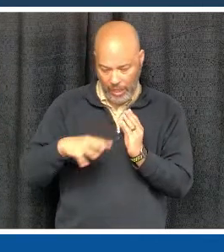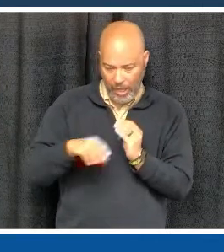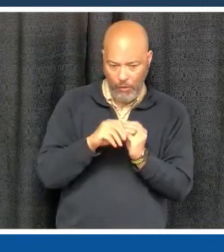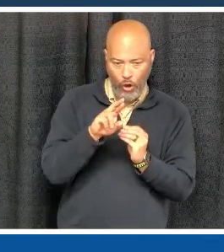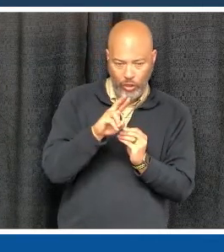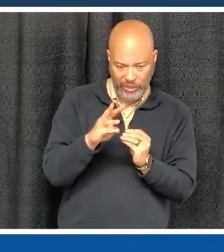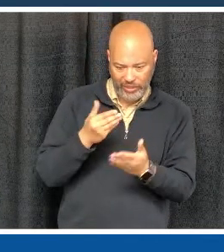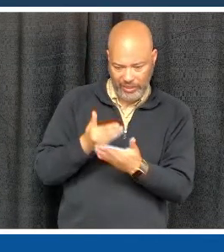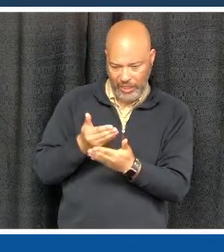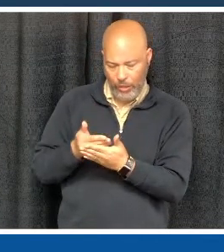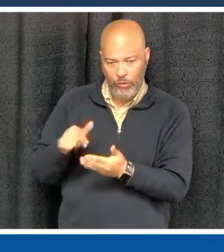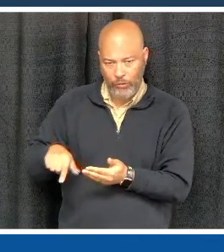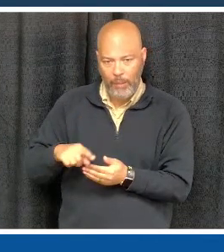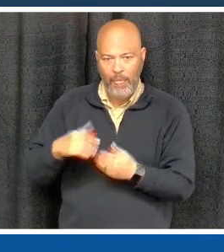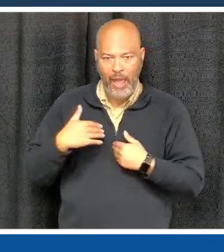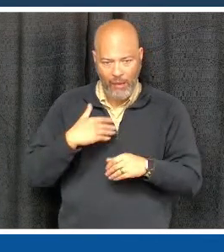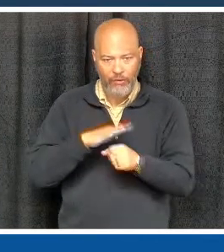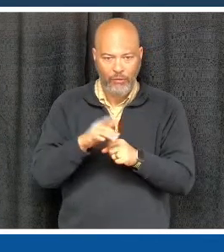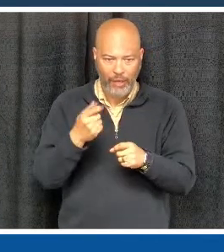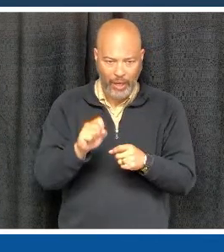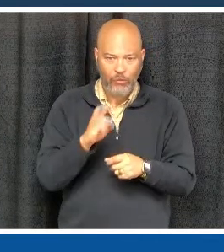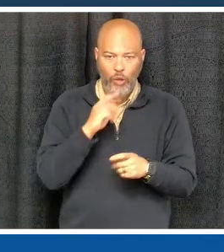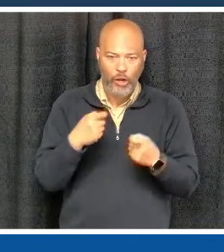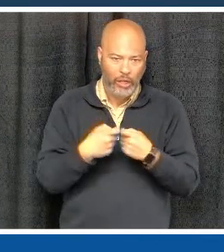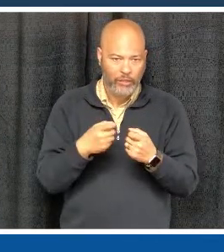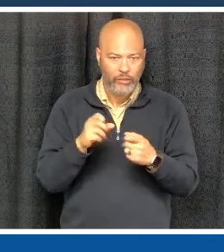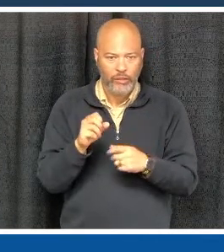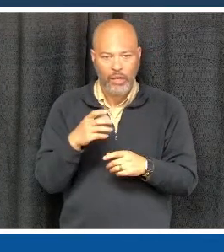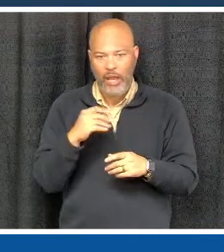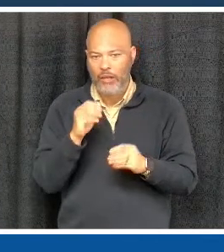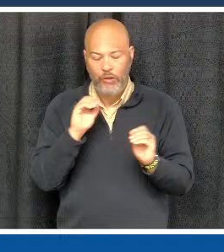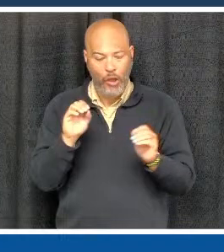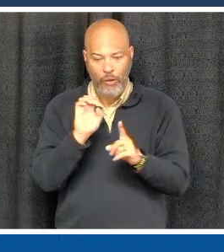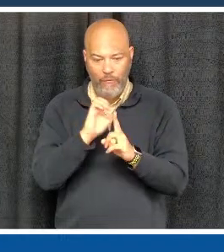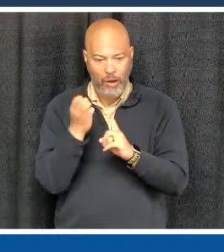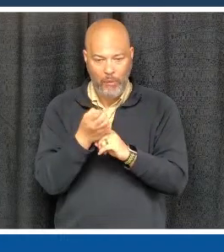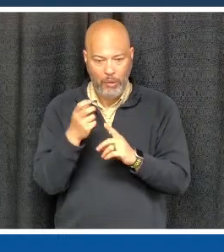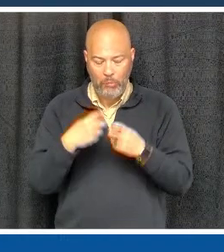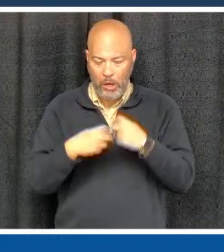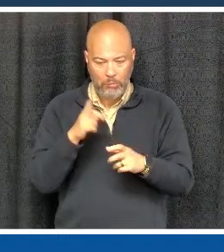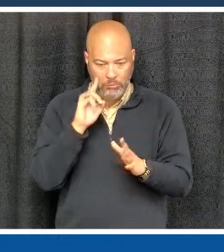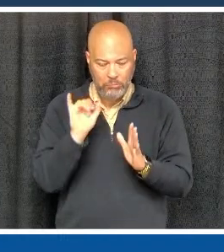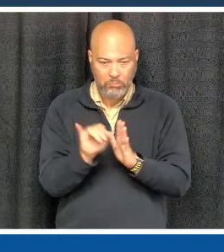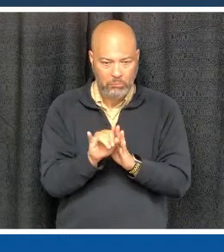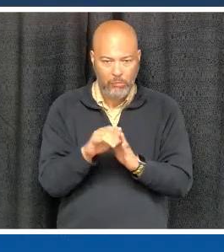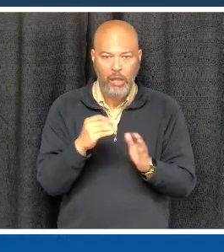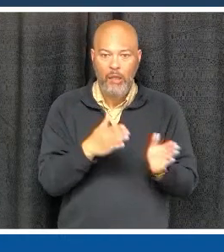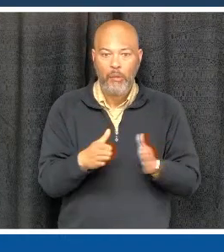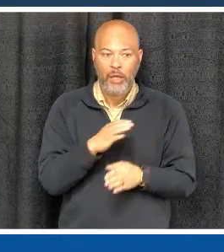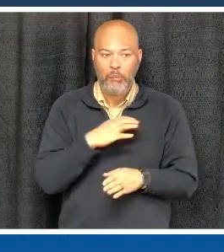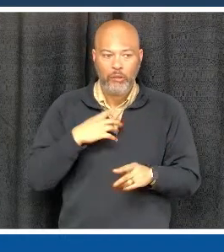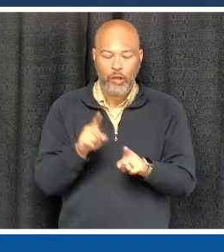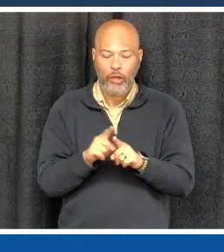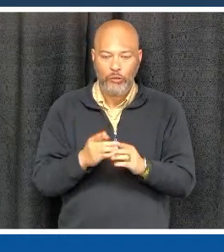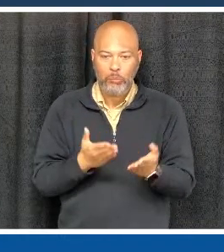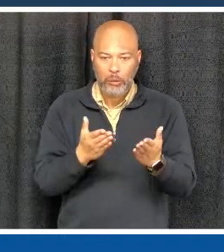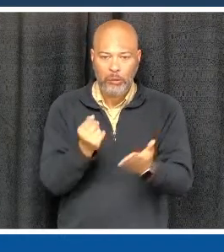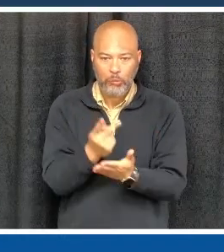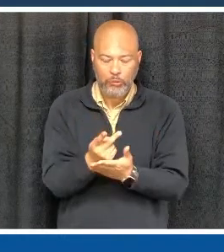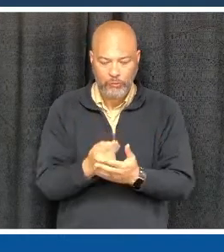existing R6, and adequate infrastructure serves the site. No adverse environmental issues were identified, and the Planning Commission also recommends